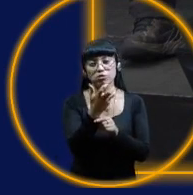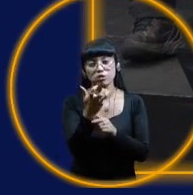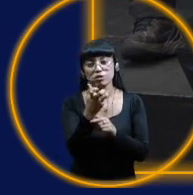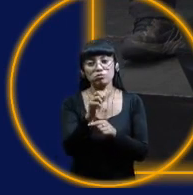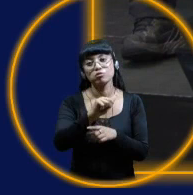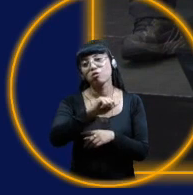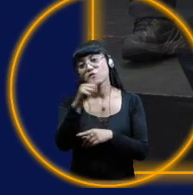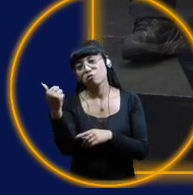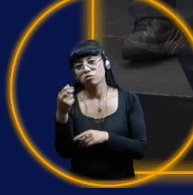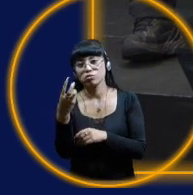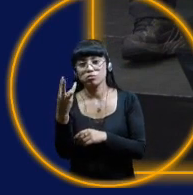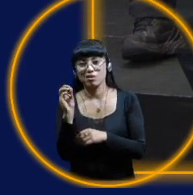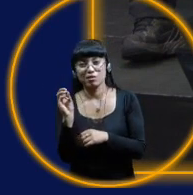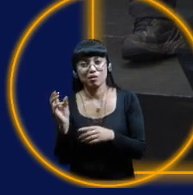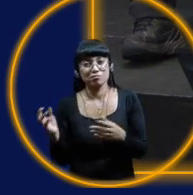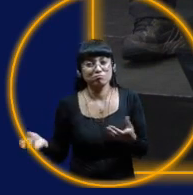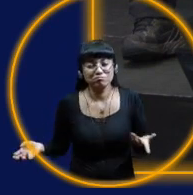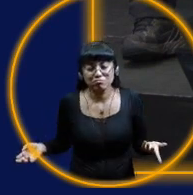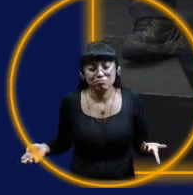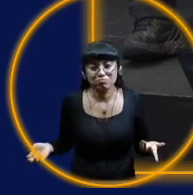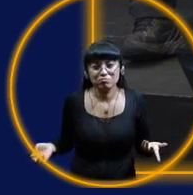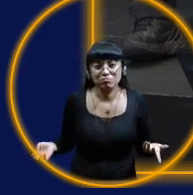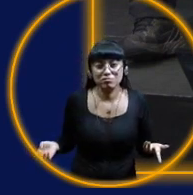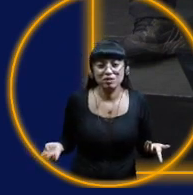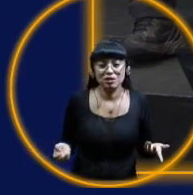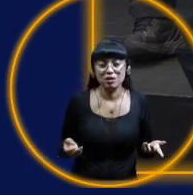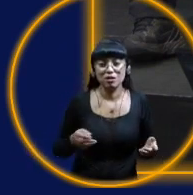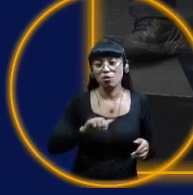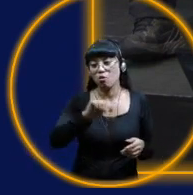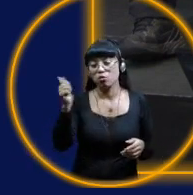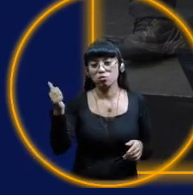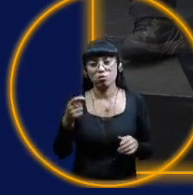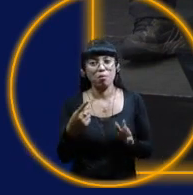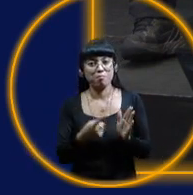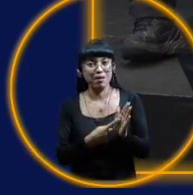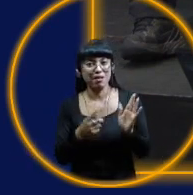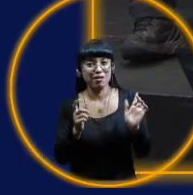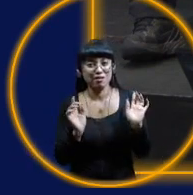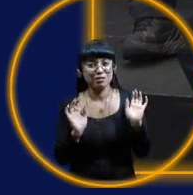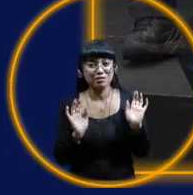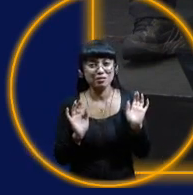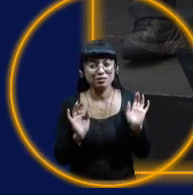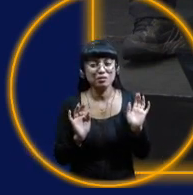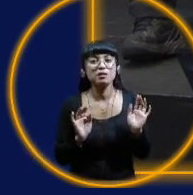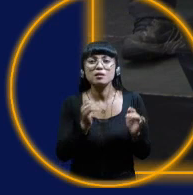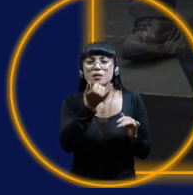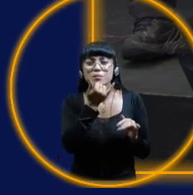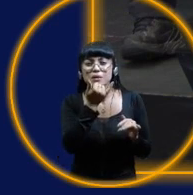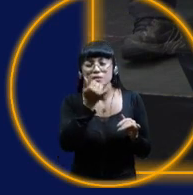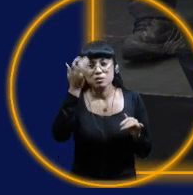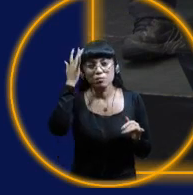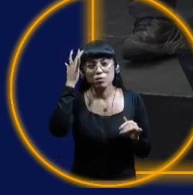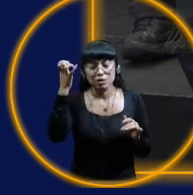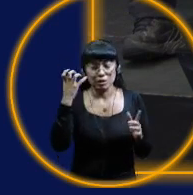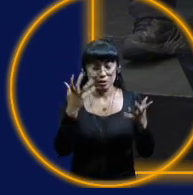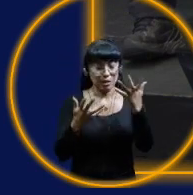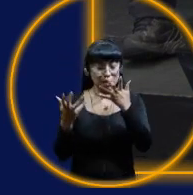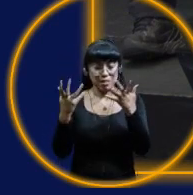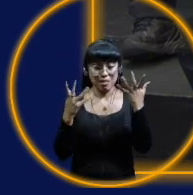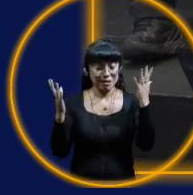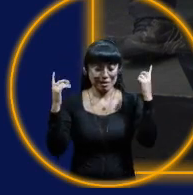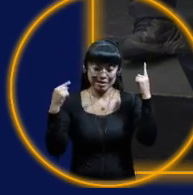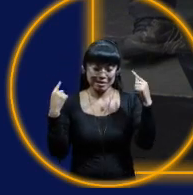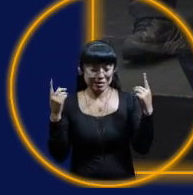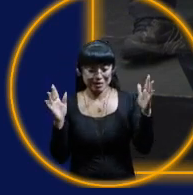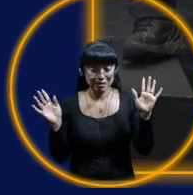30, 2, 1,000, what the hell? And it makes you go crazy. Mm-hmm. So you look back